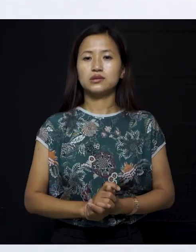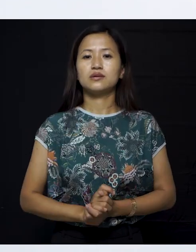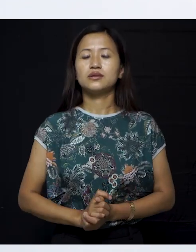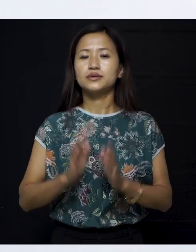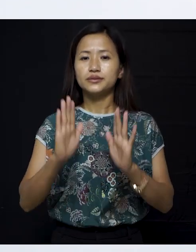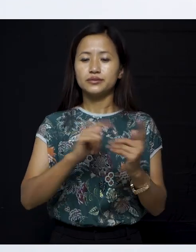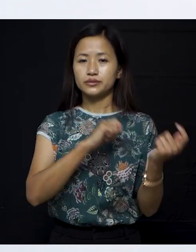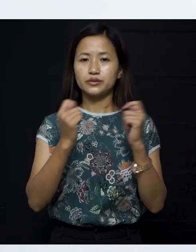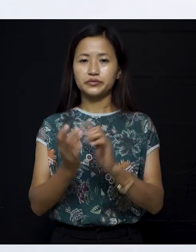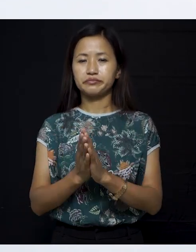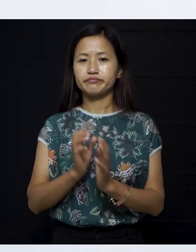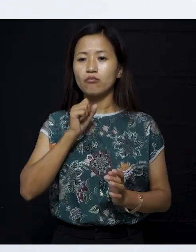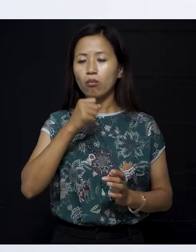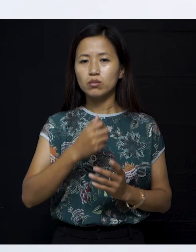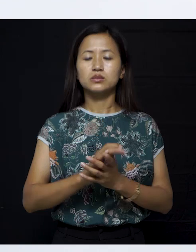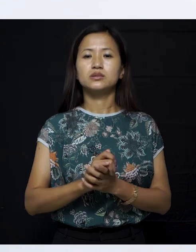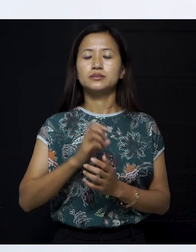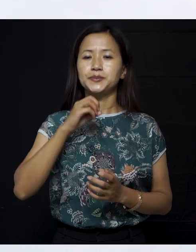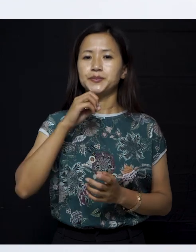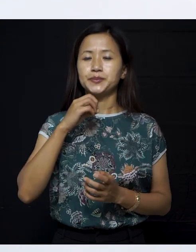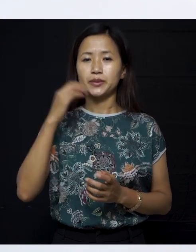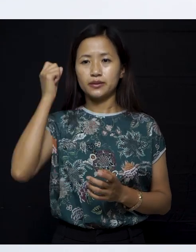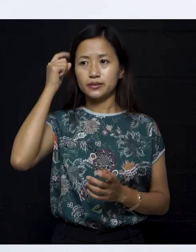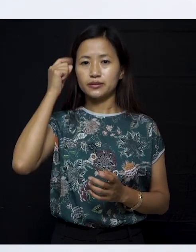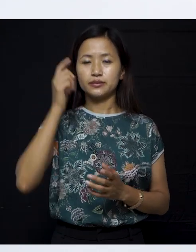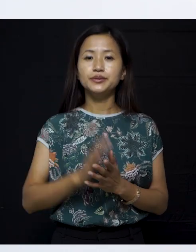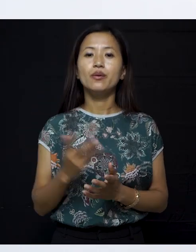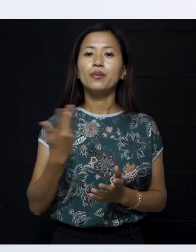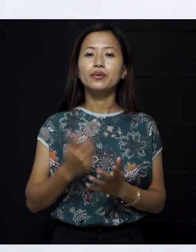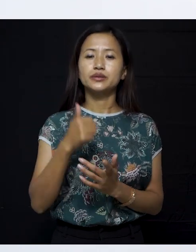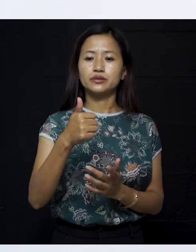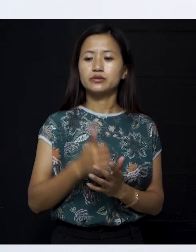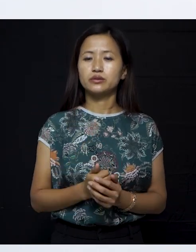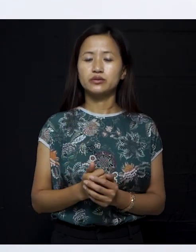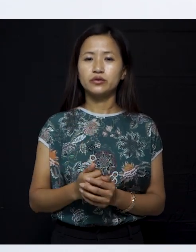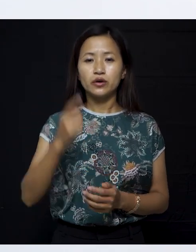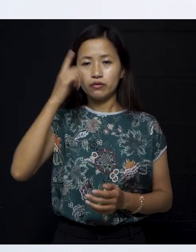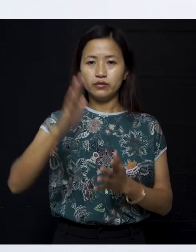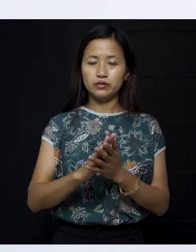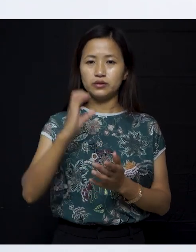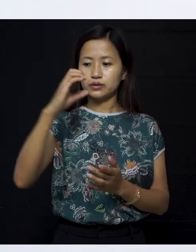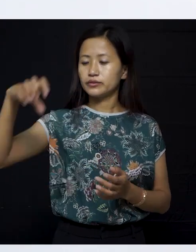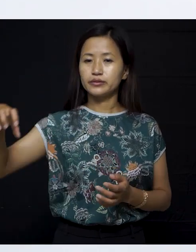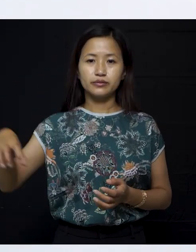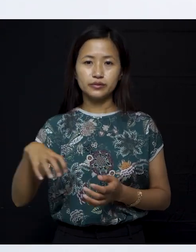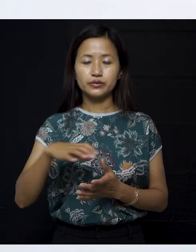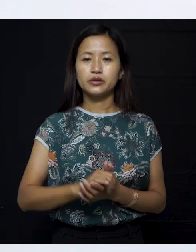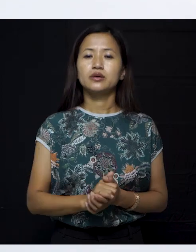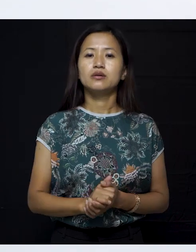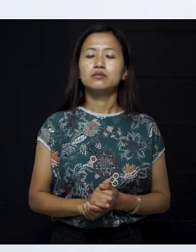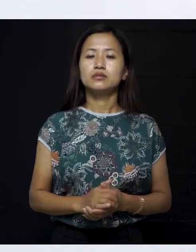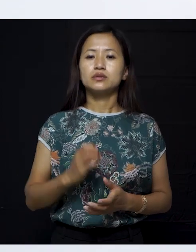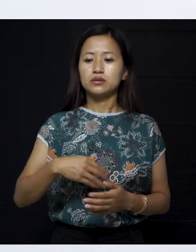you have turned up mature enough that you can understand what is good for the country, so you can